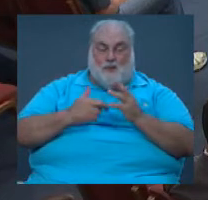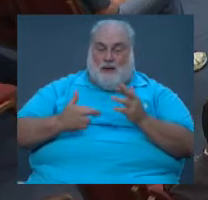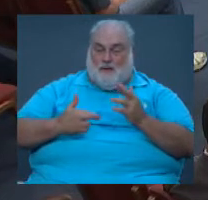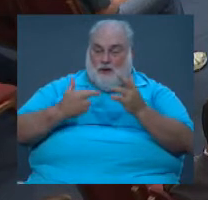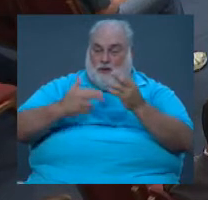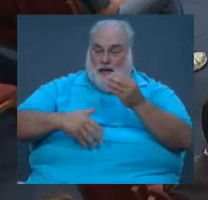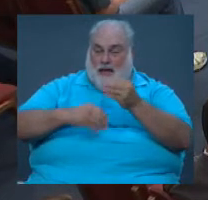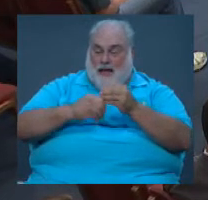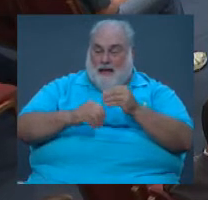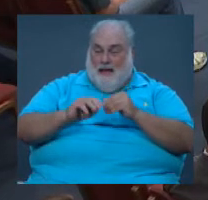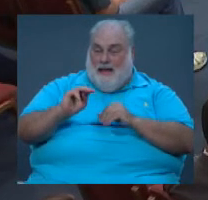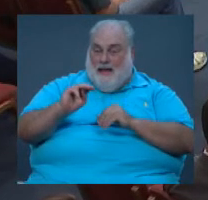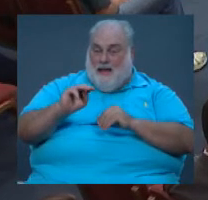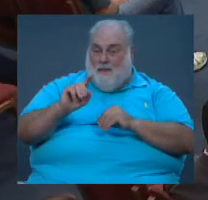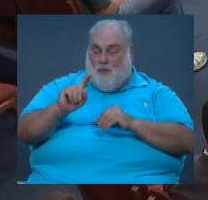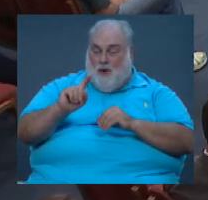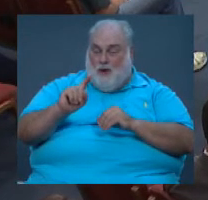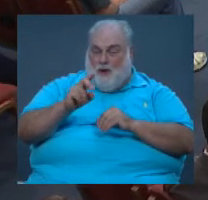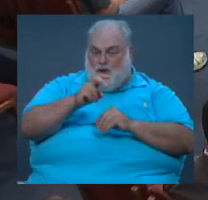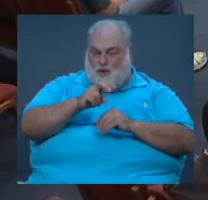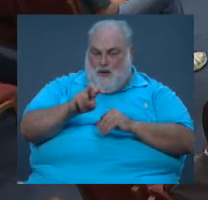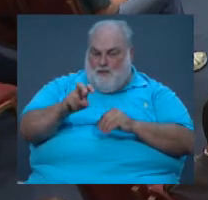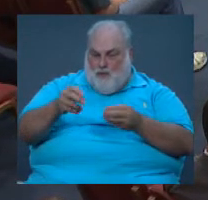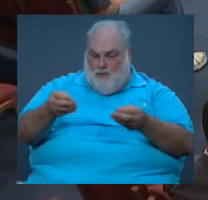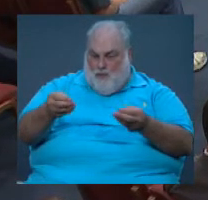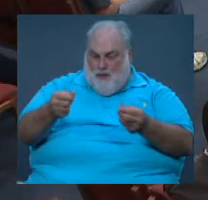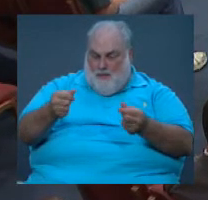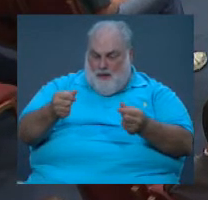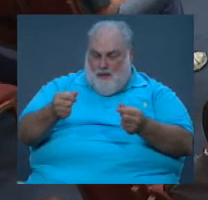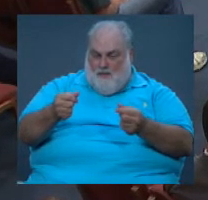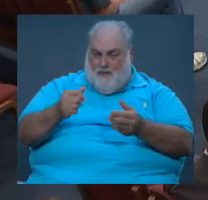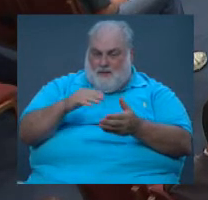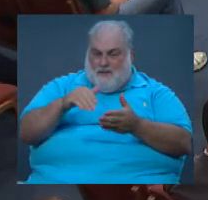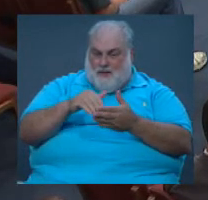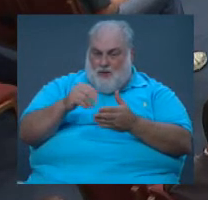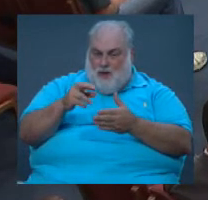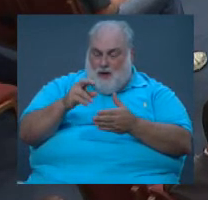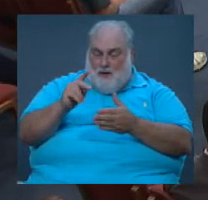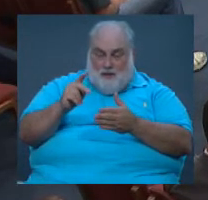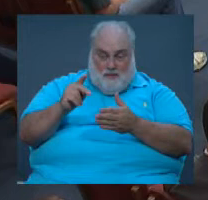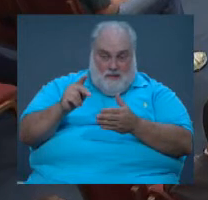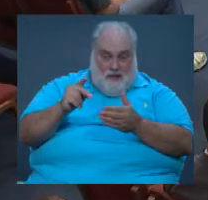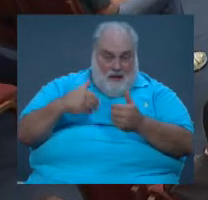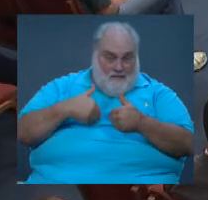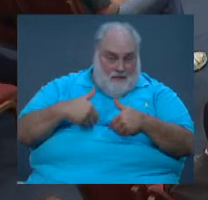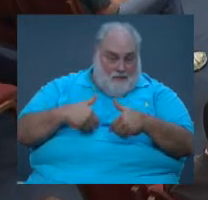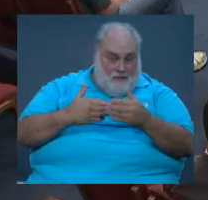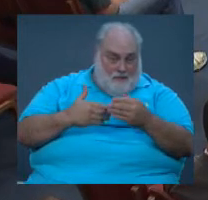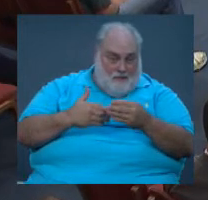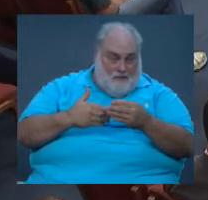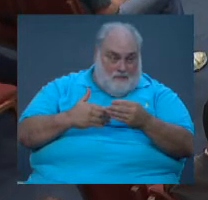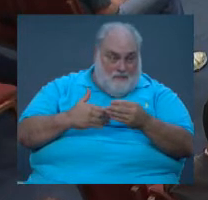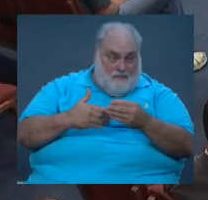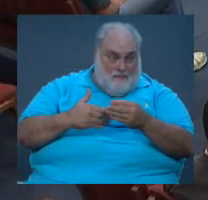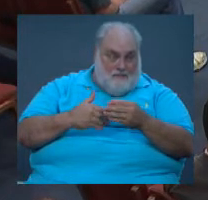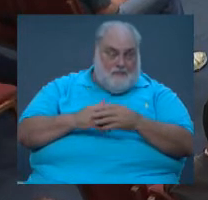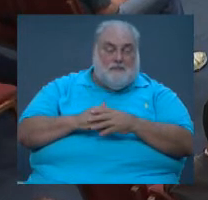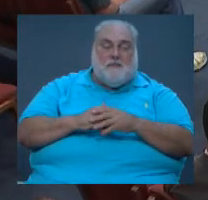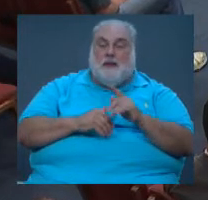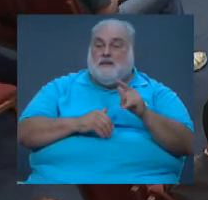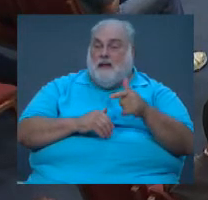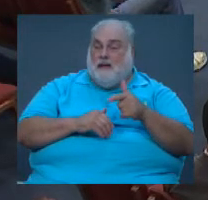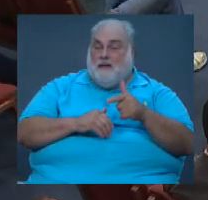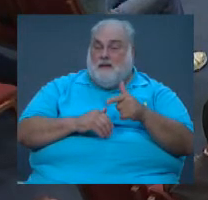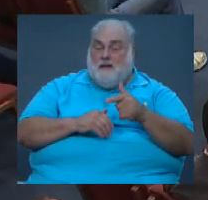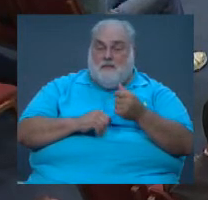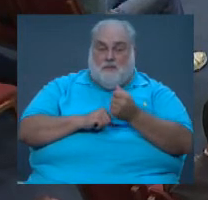add M1 for the resolution to transfer a piece of the property to Central Arkansas. I have a motion for adding M1. There's a motion